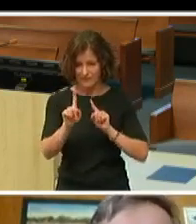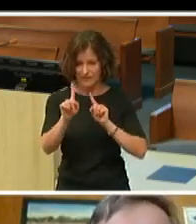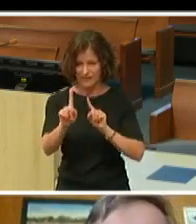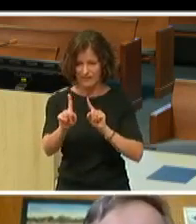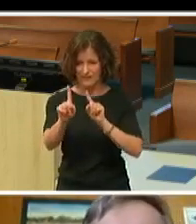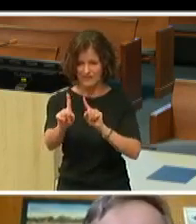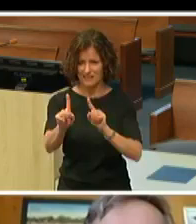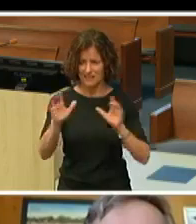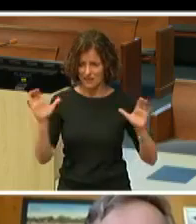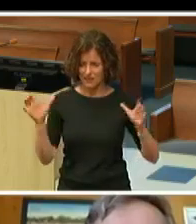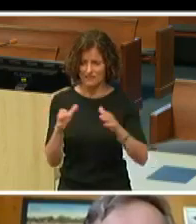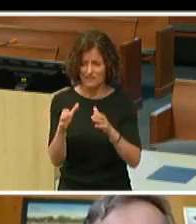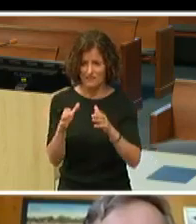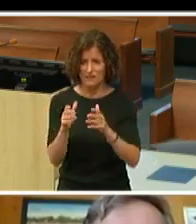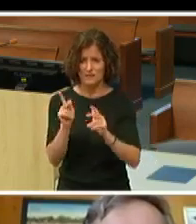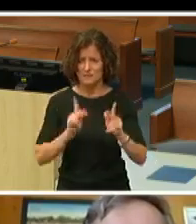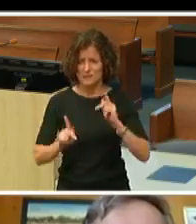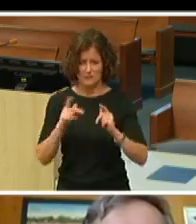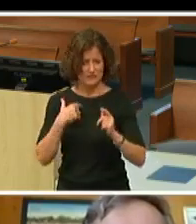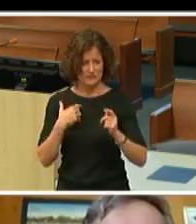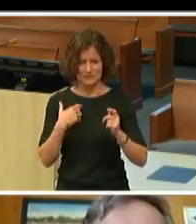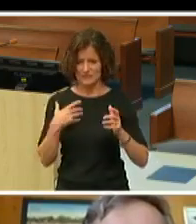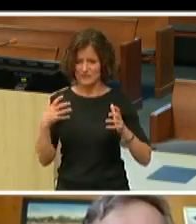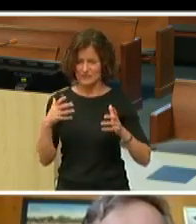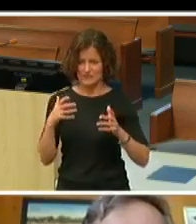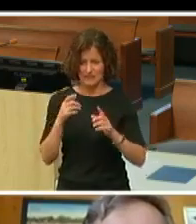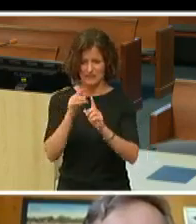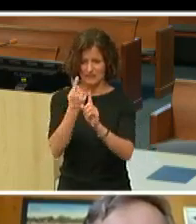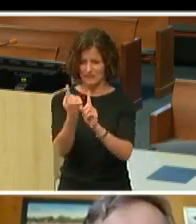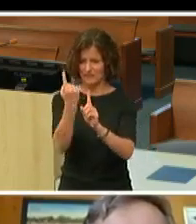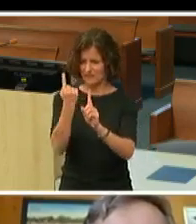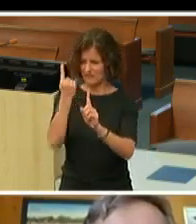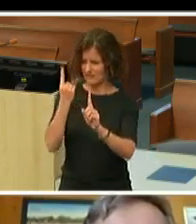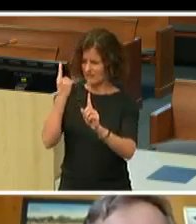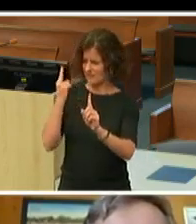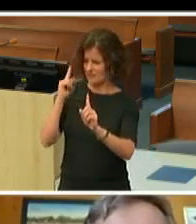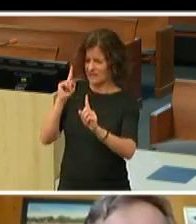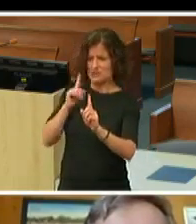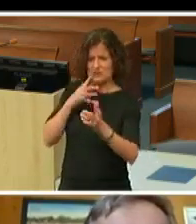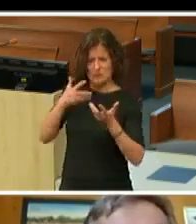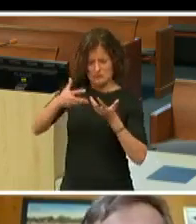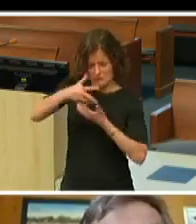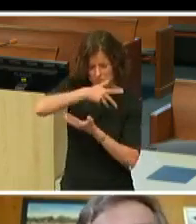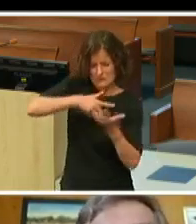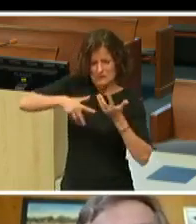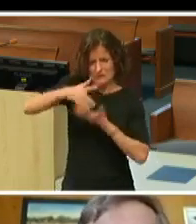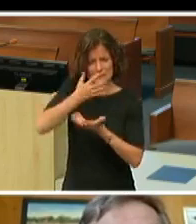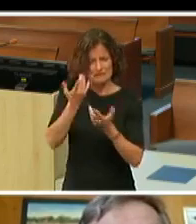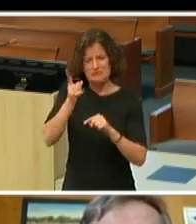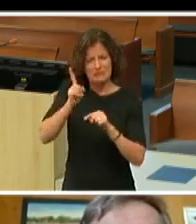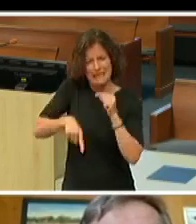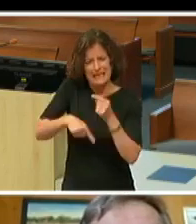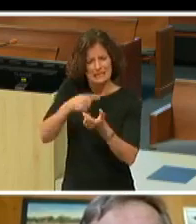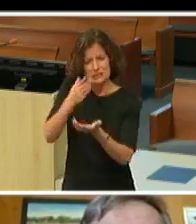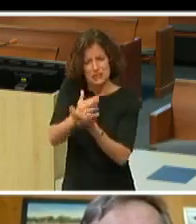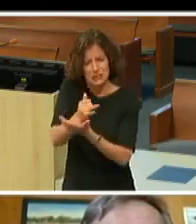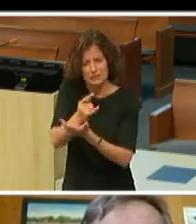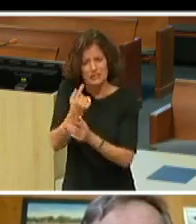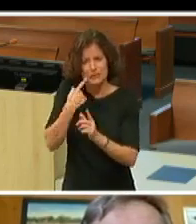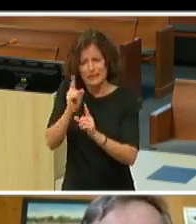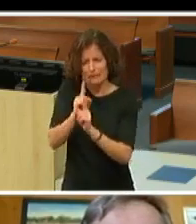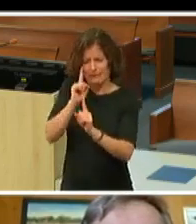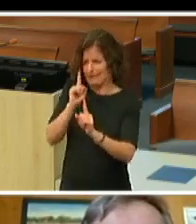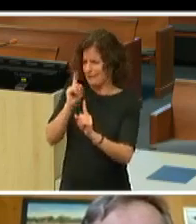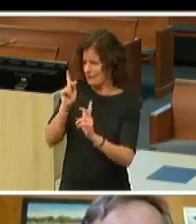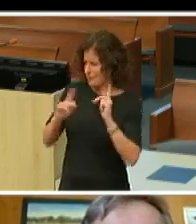Everyone coming to get in the line tends to walk down the line to the end of the line to get in, and you can't do anything about that. You can't distance yourself